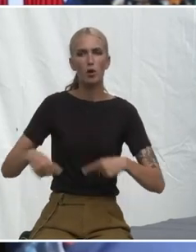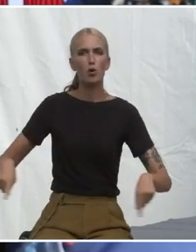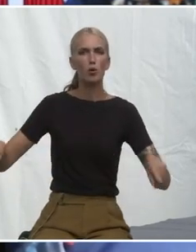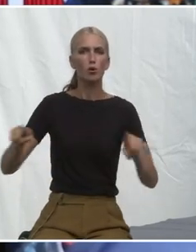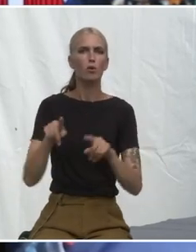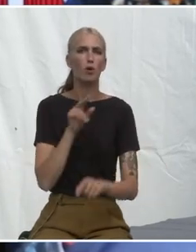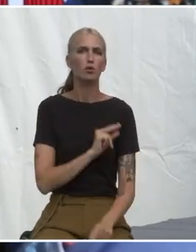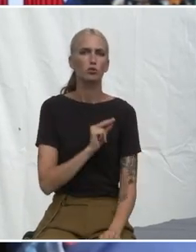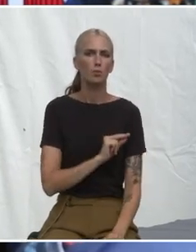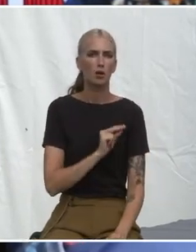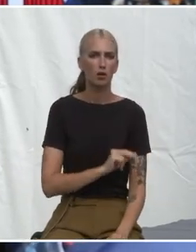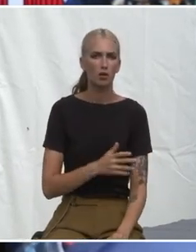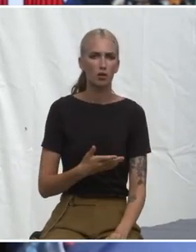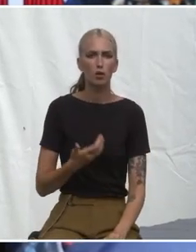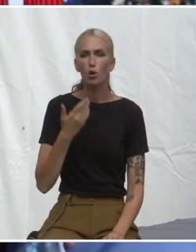to ask,